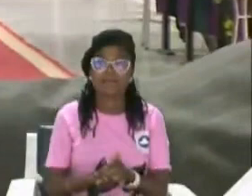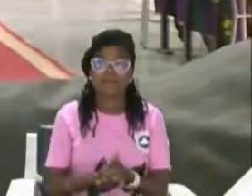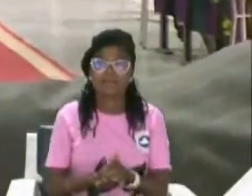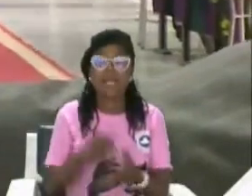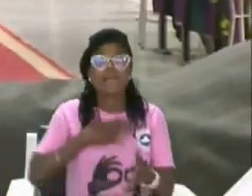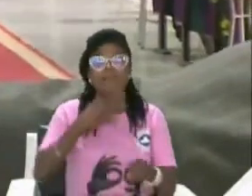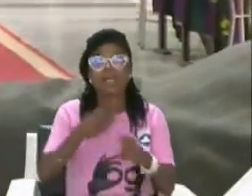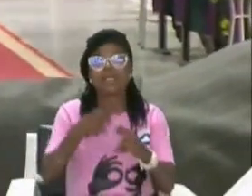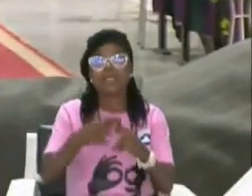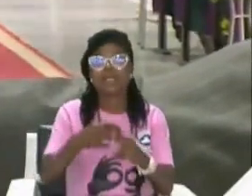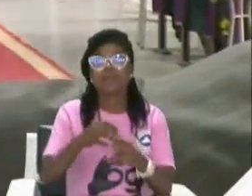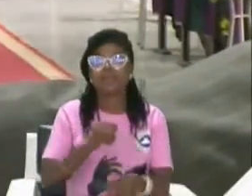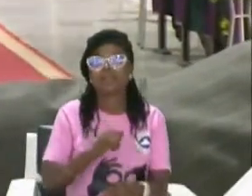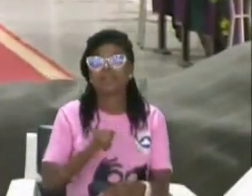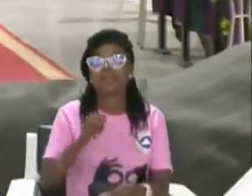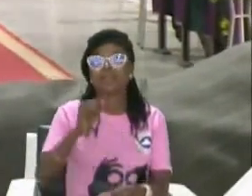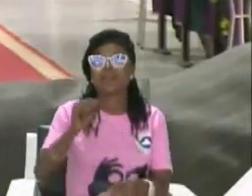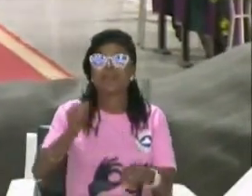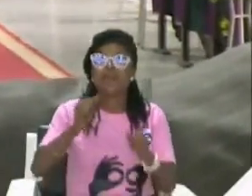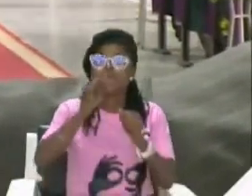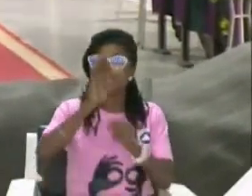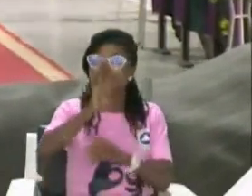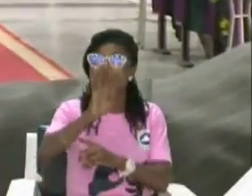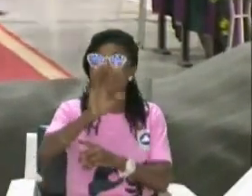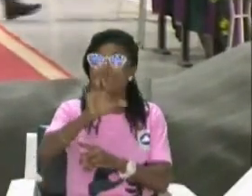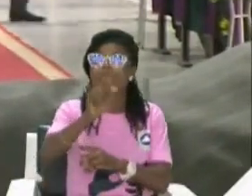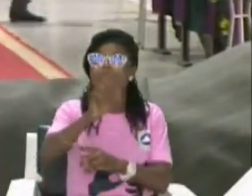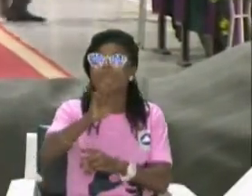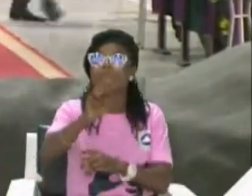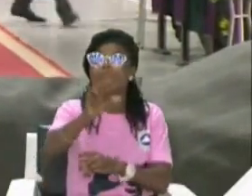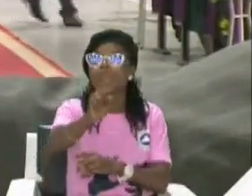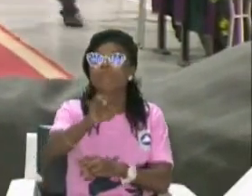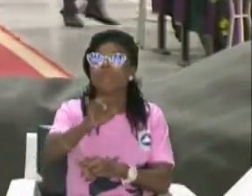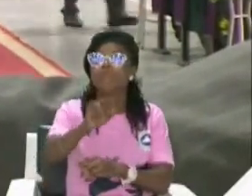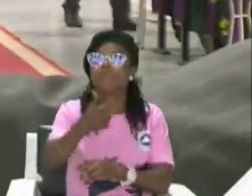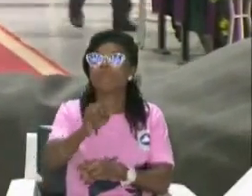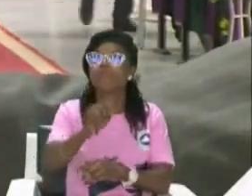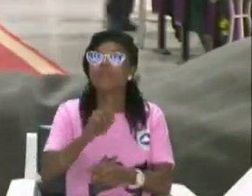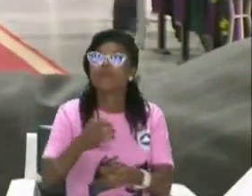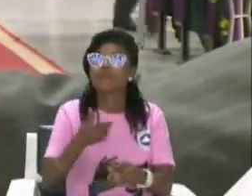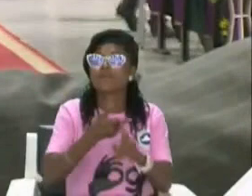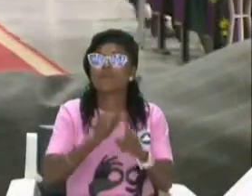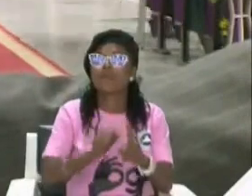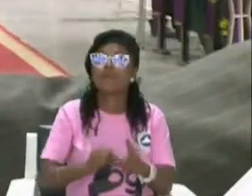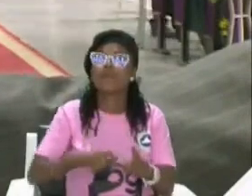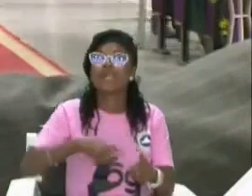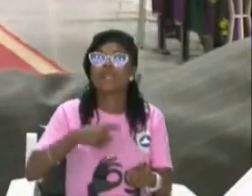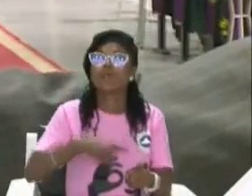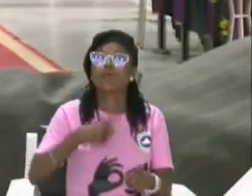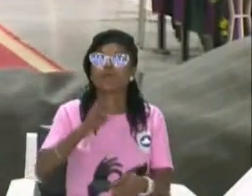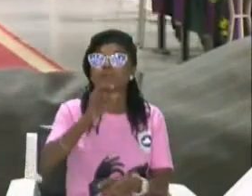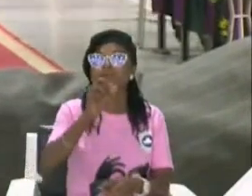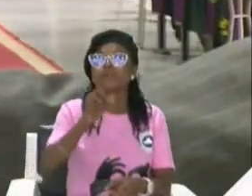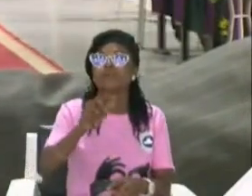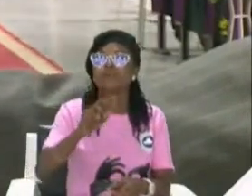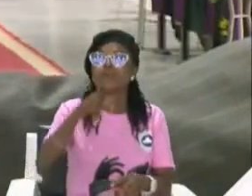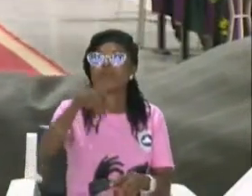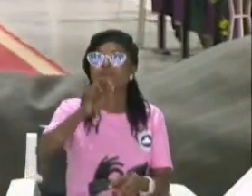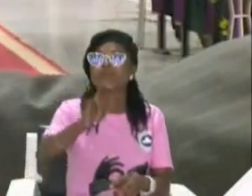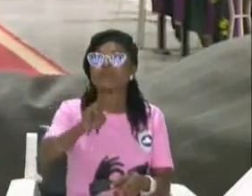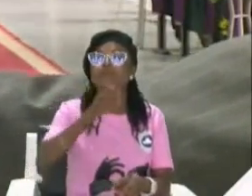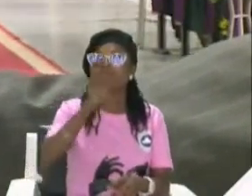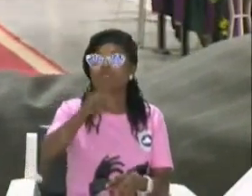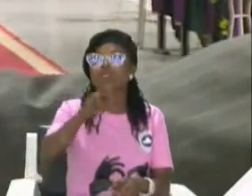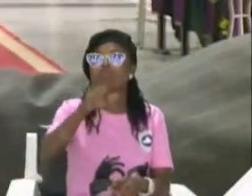My name is Deaconess Blessing Gabriel from Lagos Province 34. Into the fasting this year, I started having